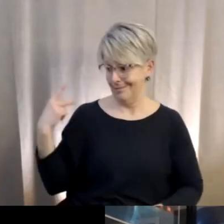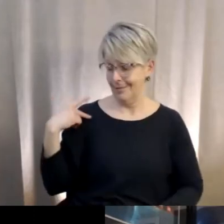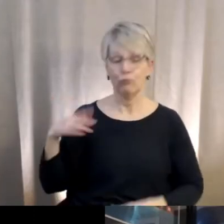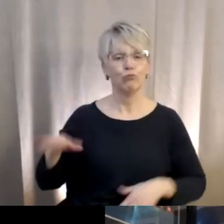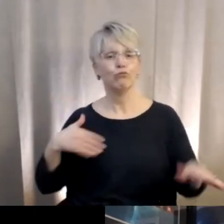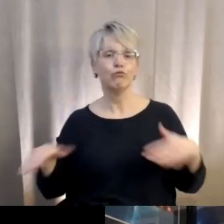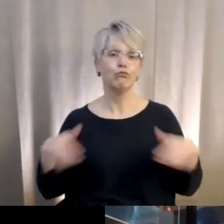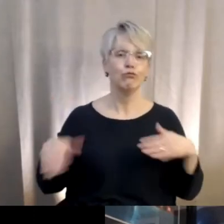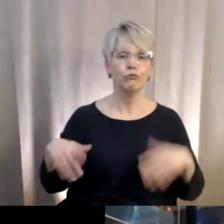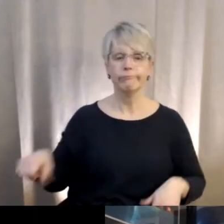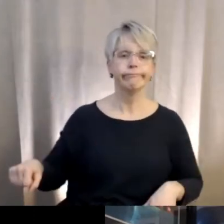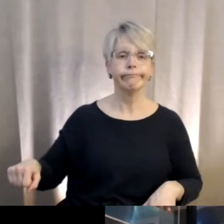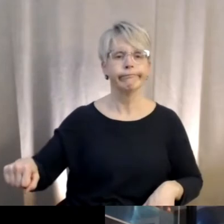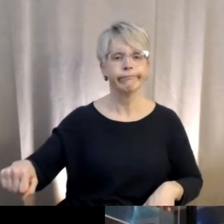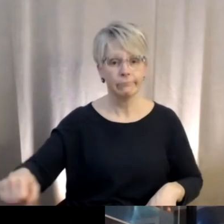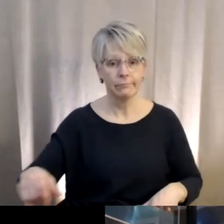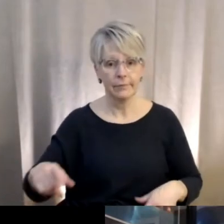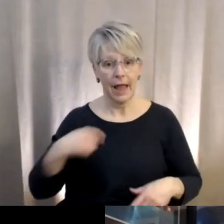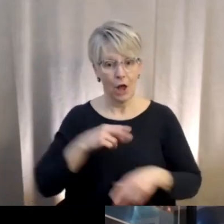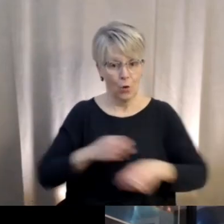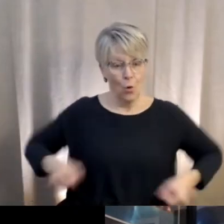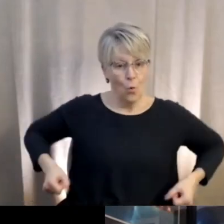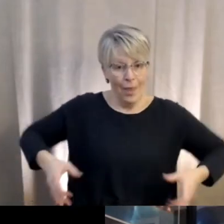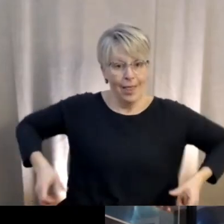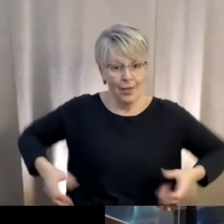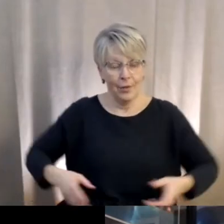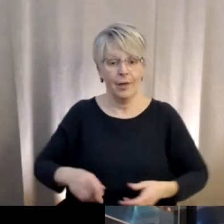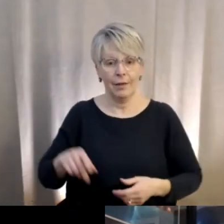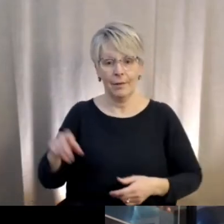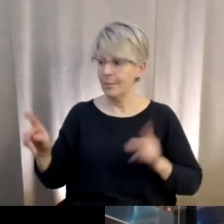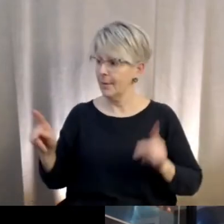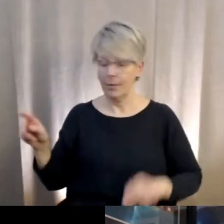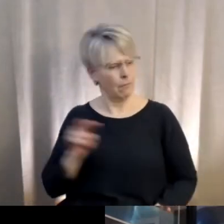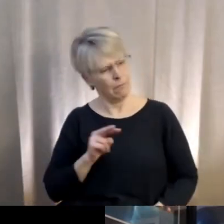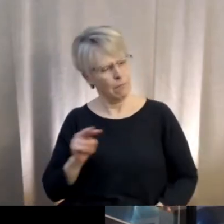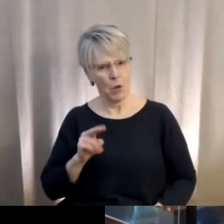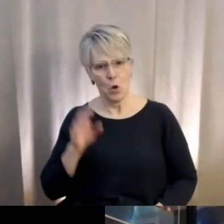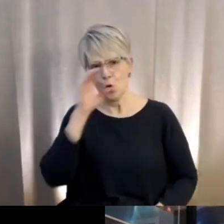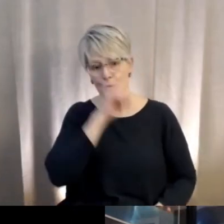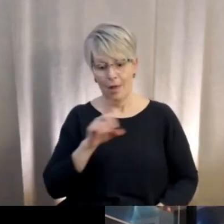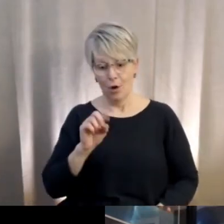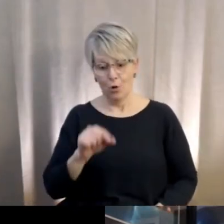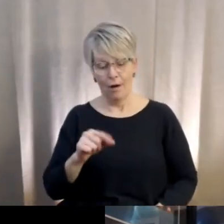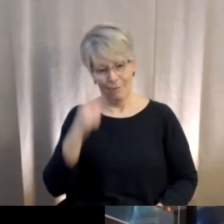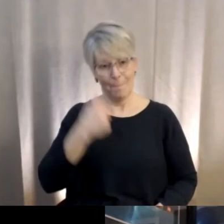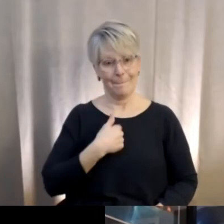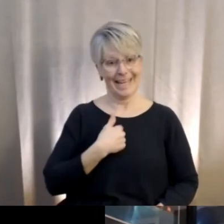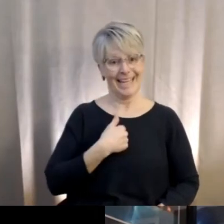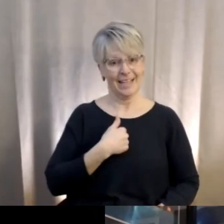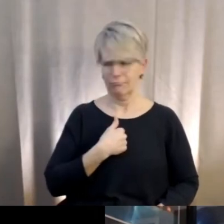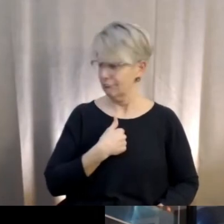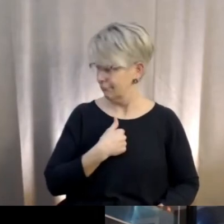because, well, they also often, I use a wheelchair, they often presume that the dog is mine. Even